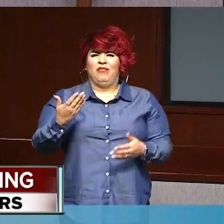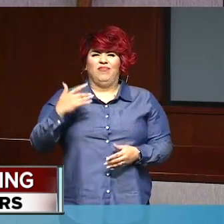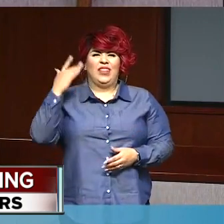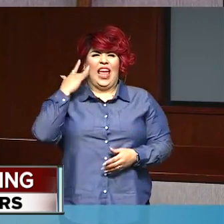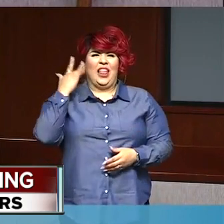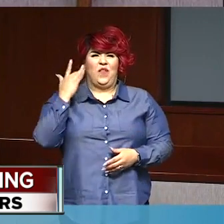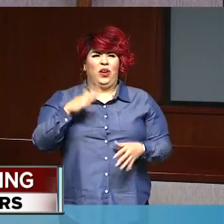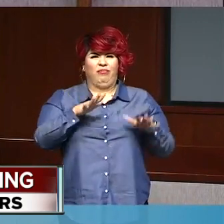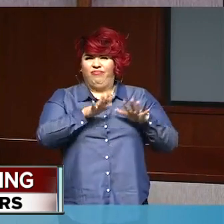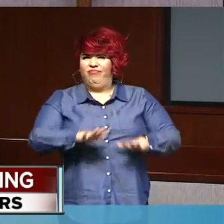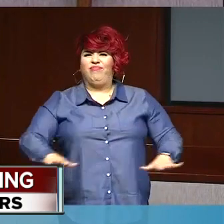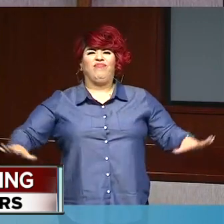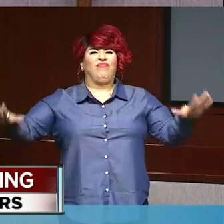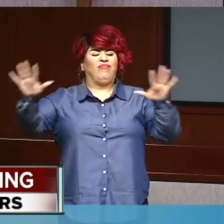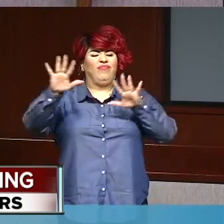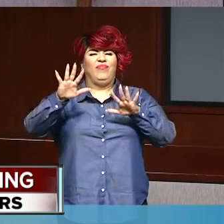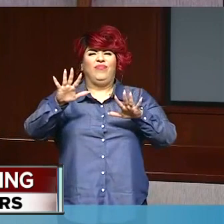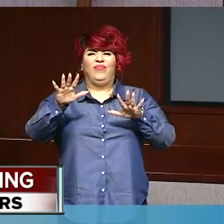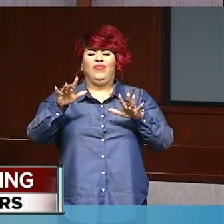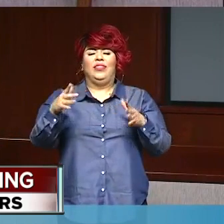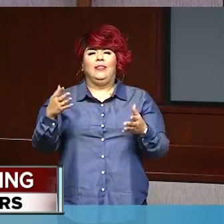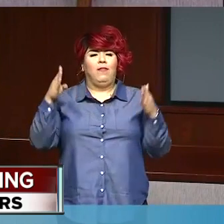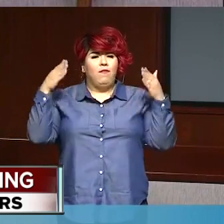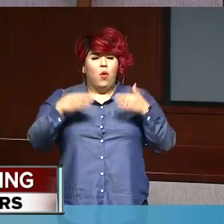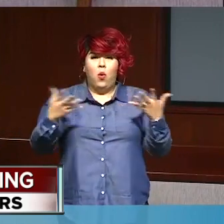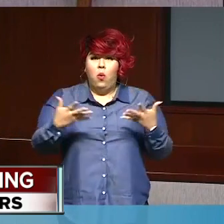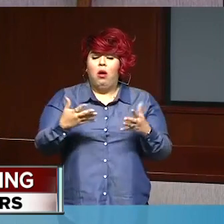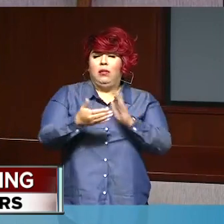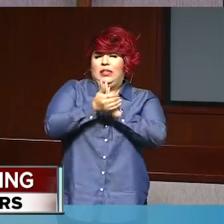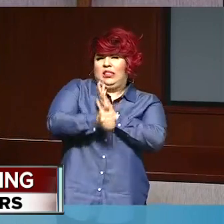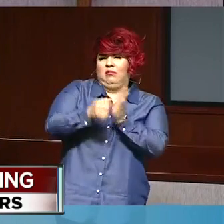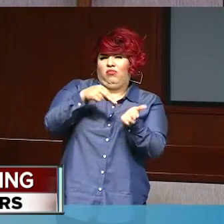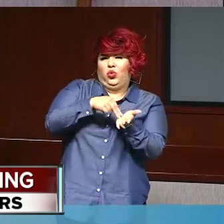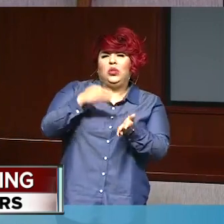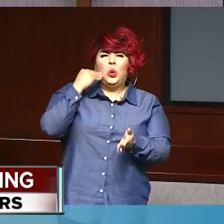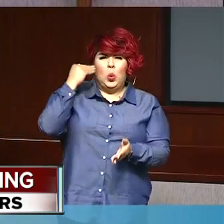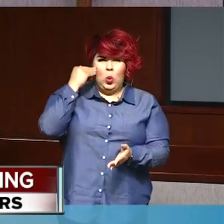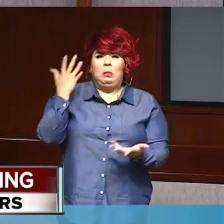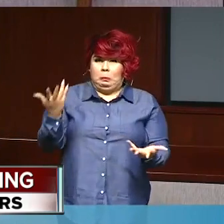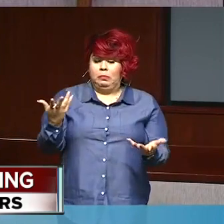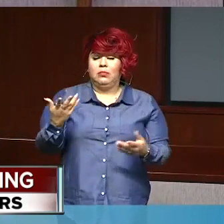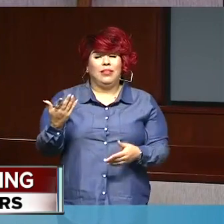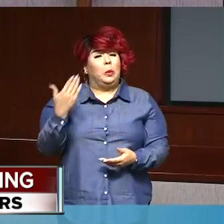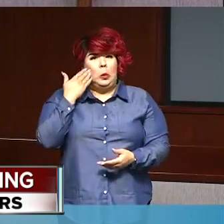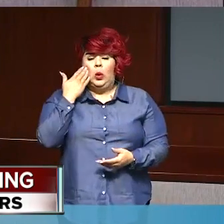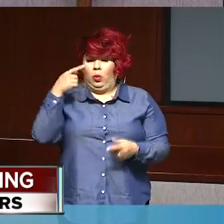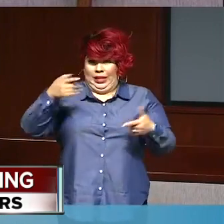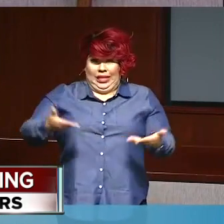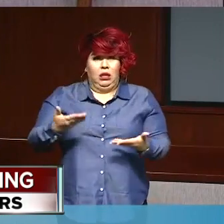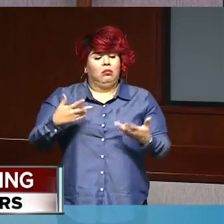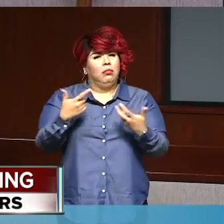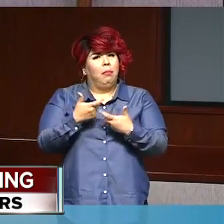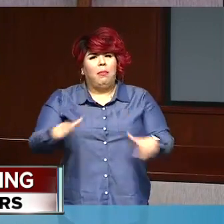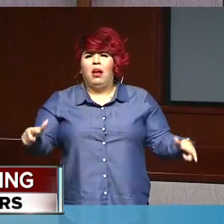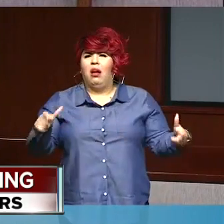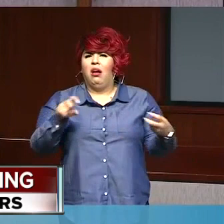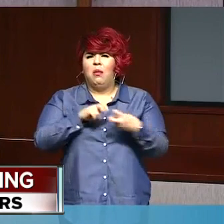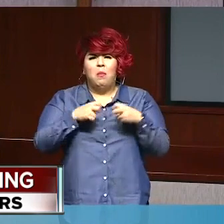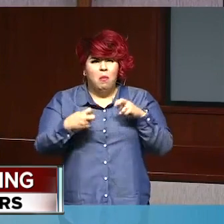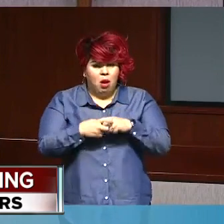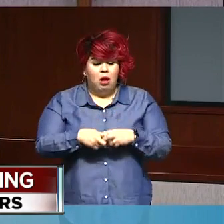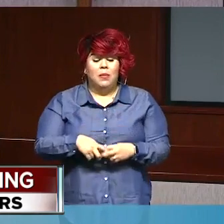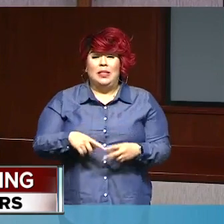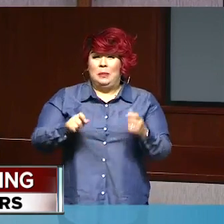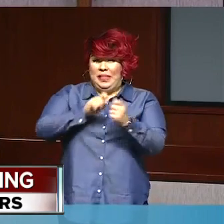has really been focused on the skilled nursing facilities. And I know it's been a huge issue here at home, specifically between